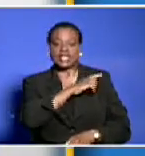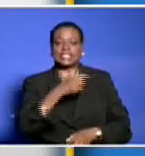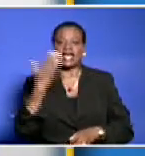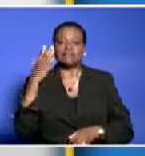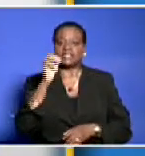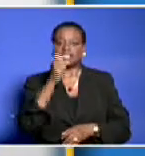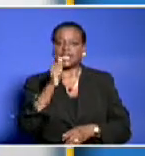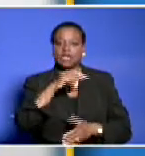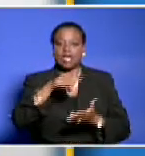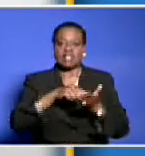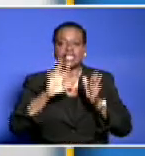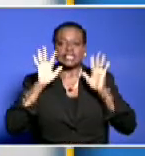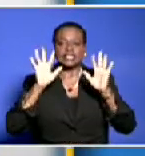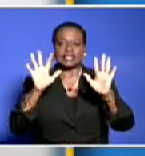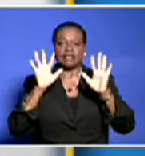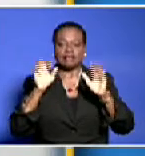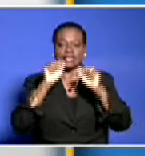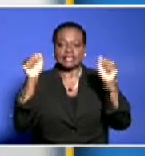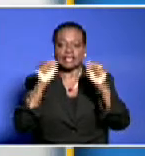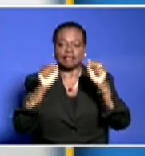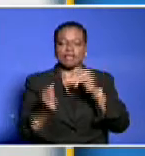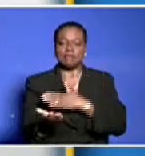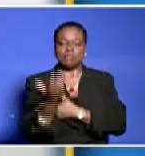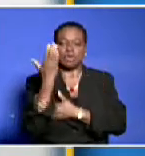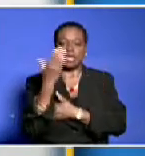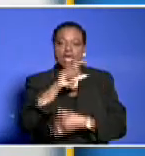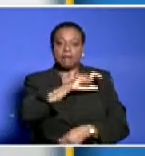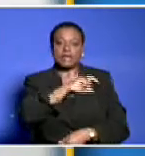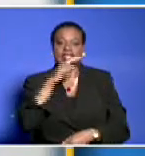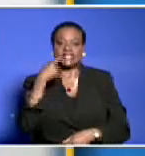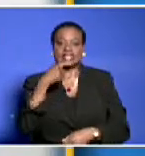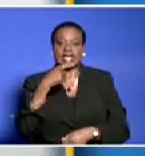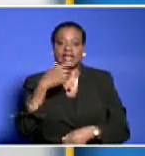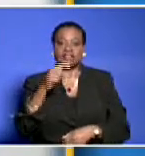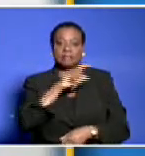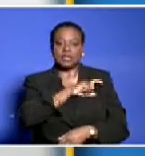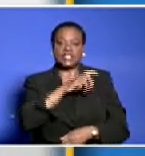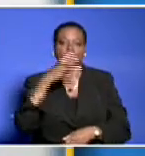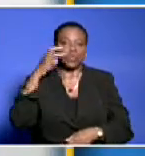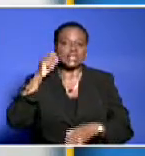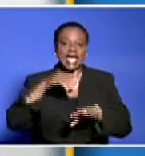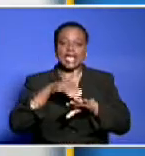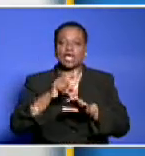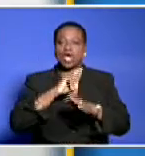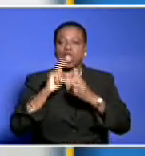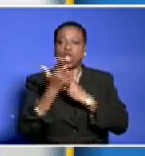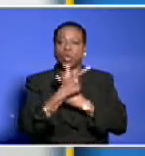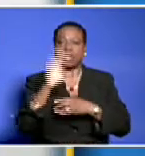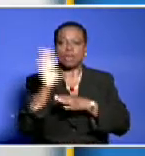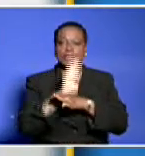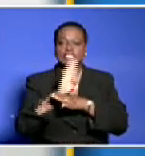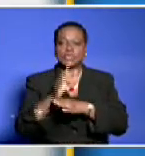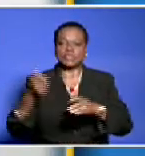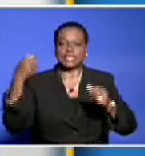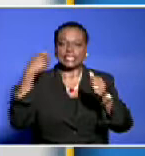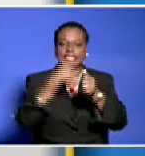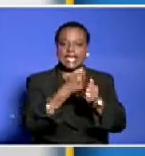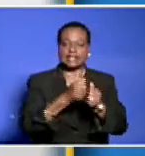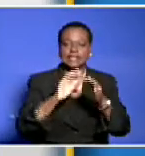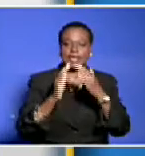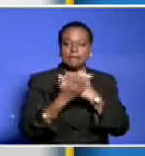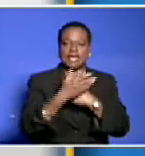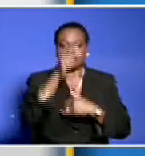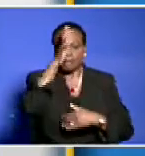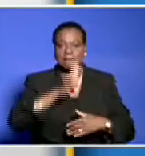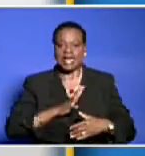this past Saturday morning. Police reported that the officer was at a local business when he was attacked by the assailant, who was armed with